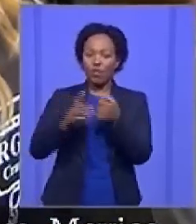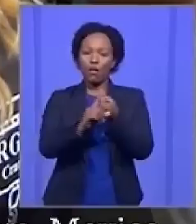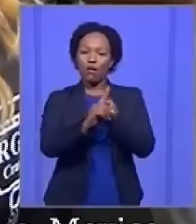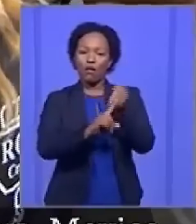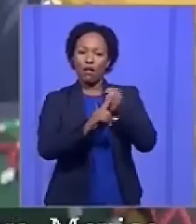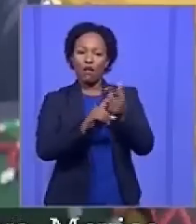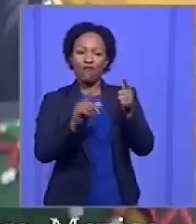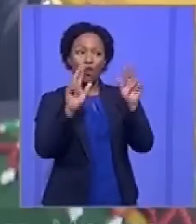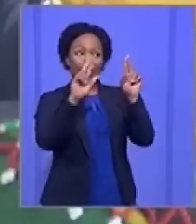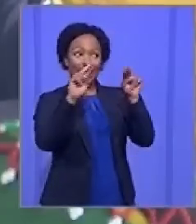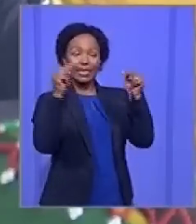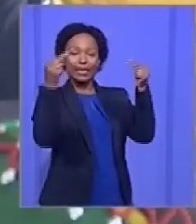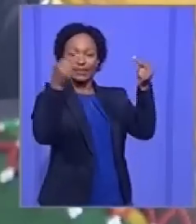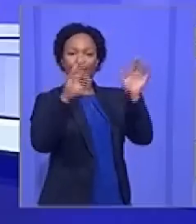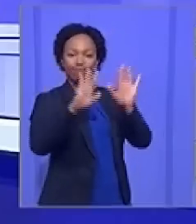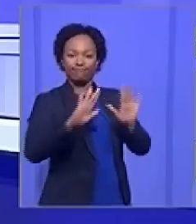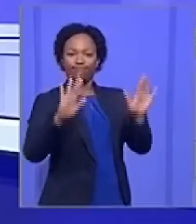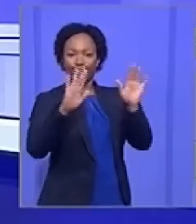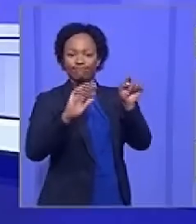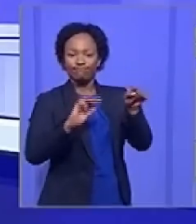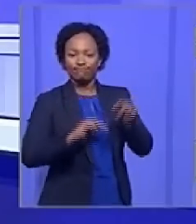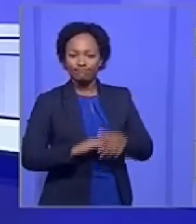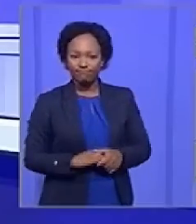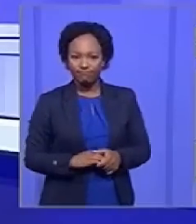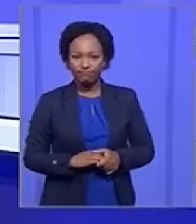sa Matjhaba.